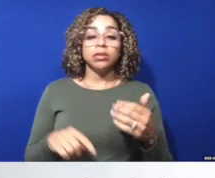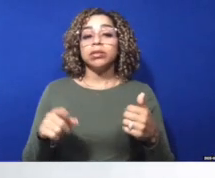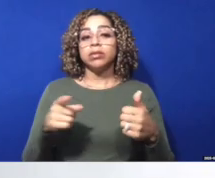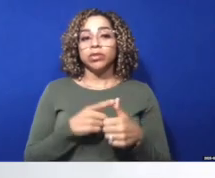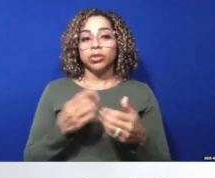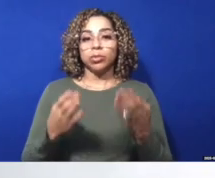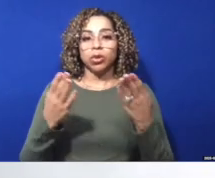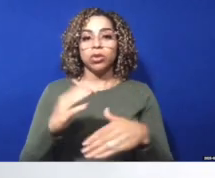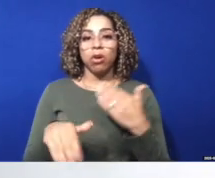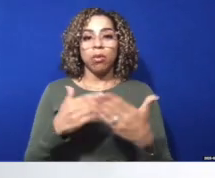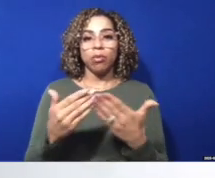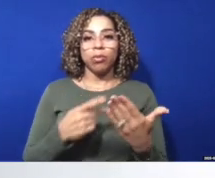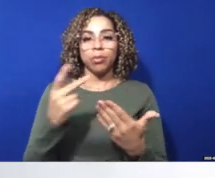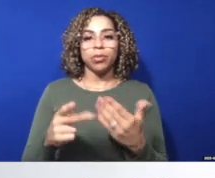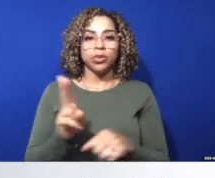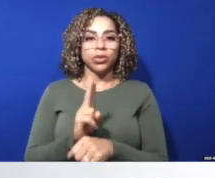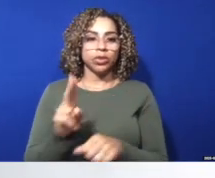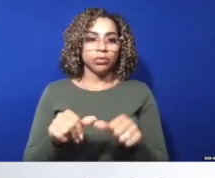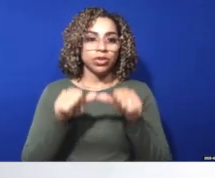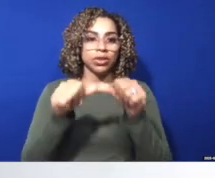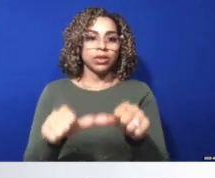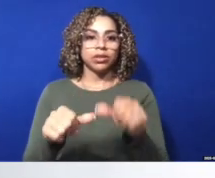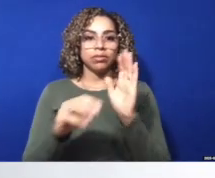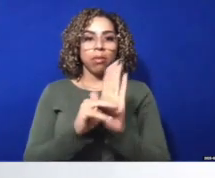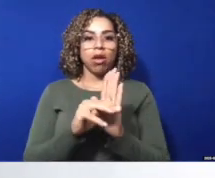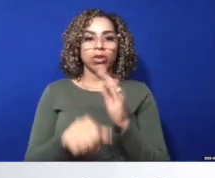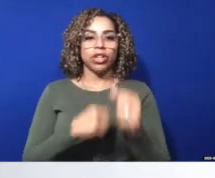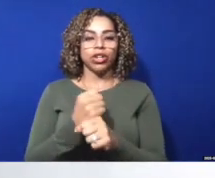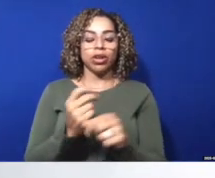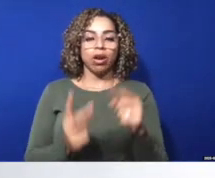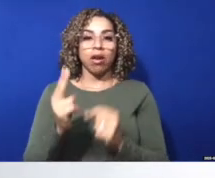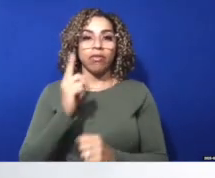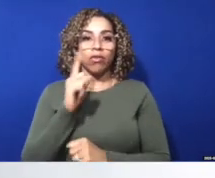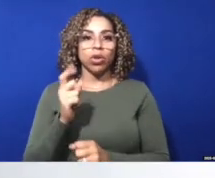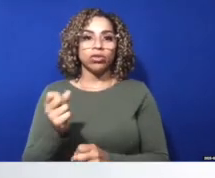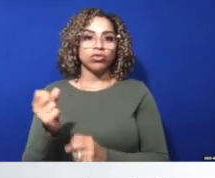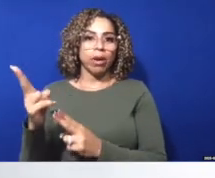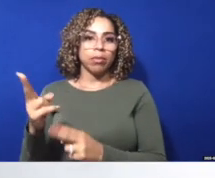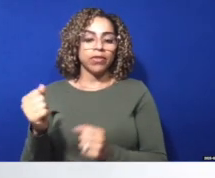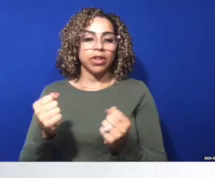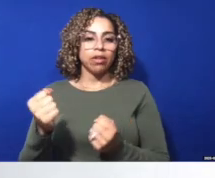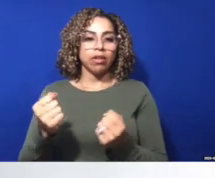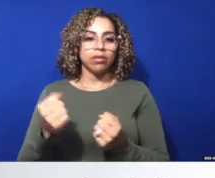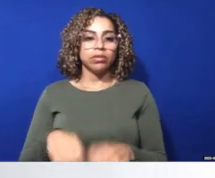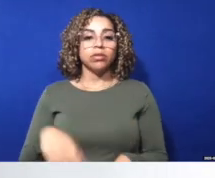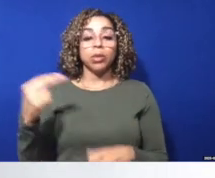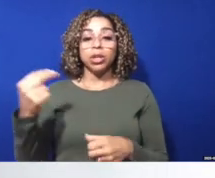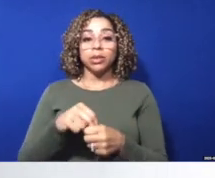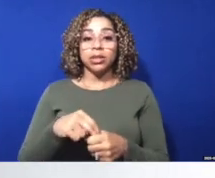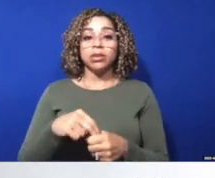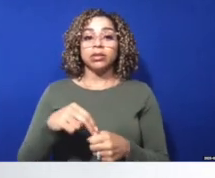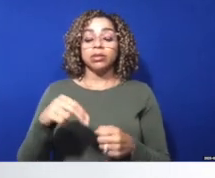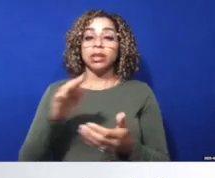use a consistent model year cutoff for scrapped vehicles. To participate in Clean Cars for All, participants must scrap an older